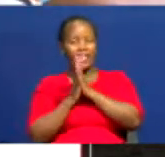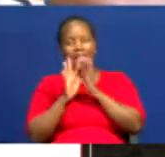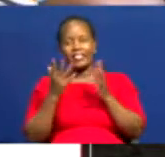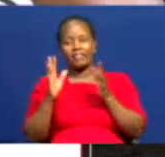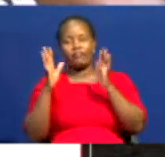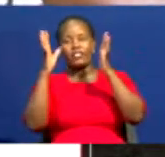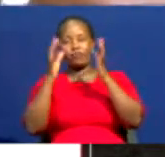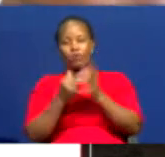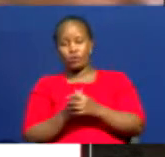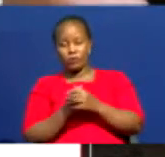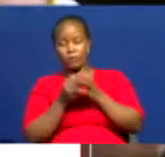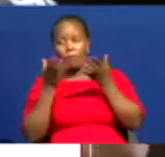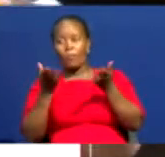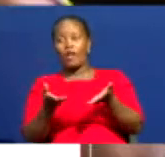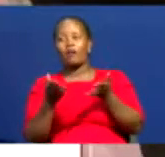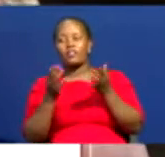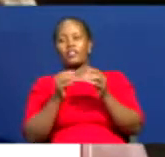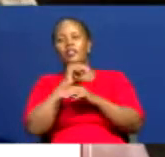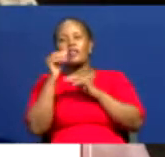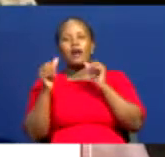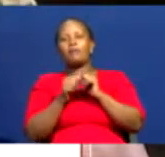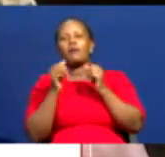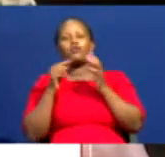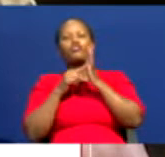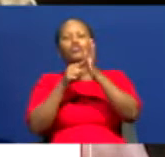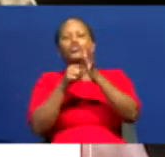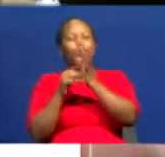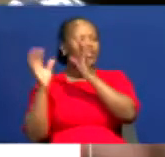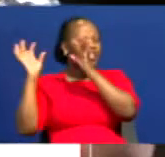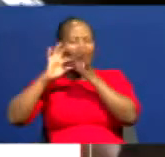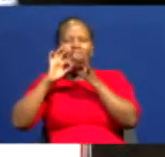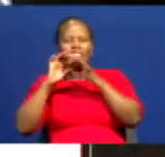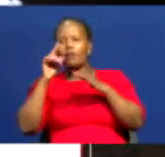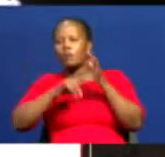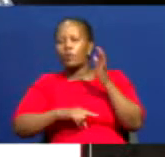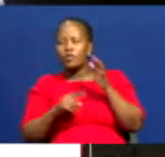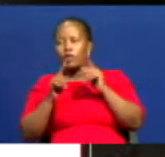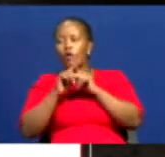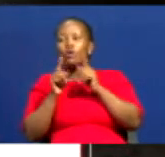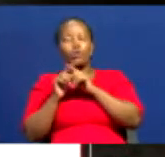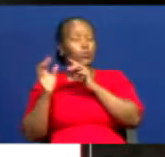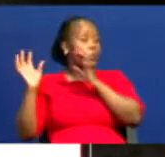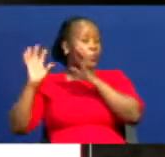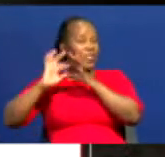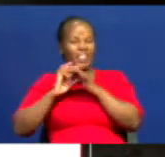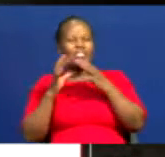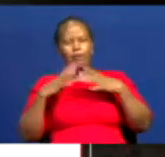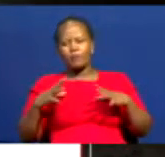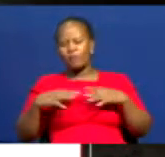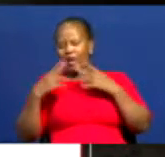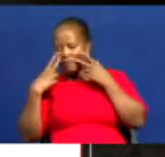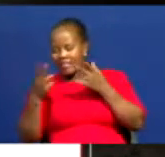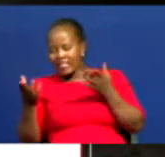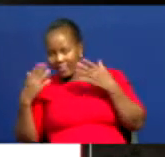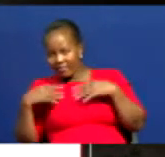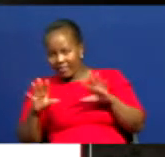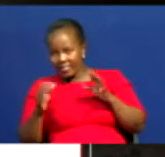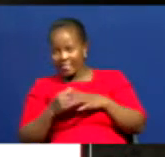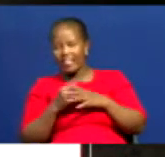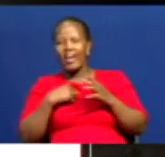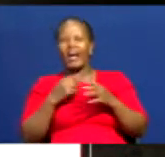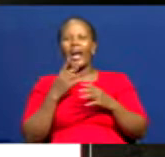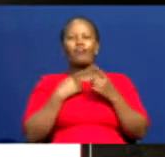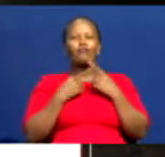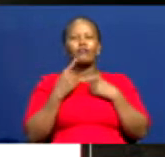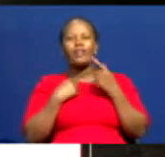about now giving them the picture of our culture. I think our culture, people have seen, they have admired.